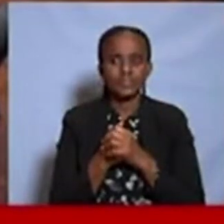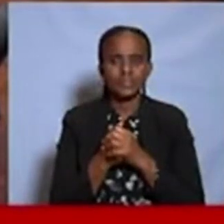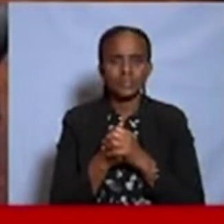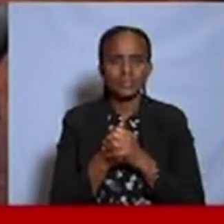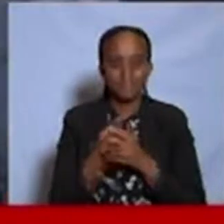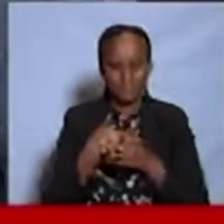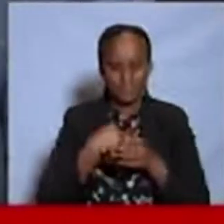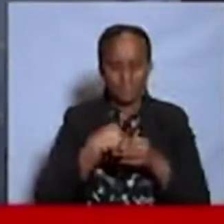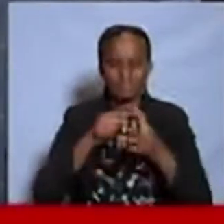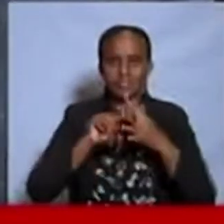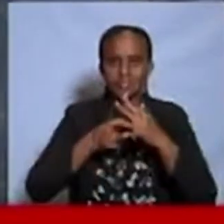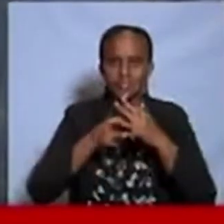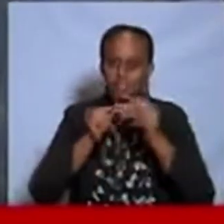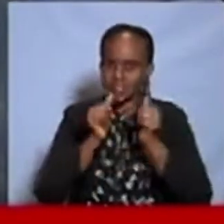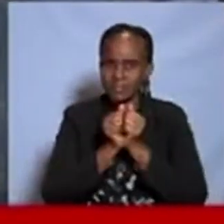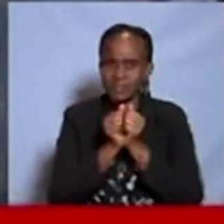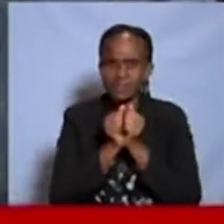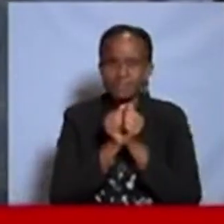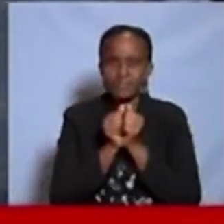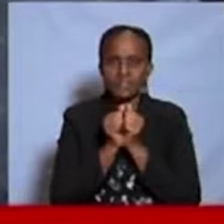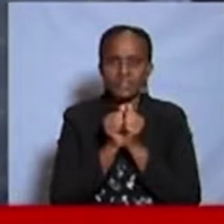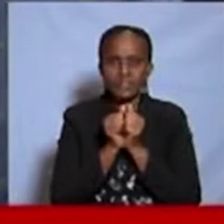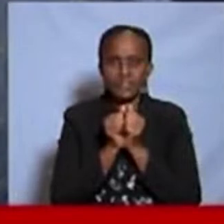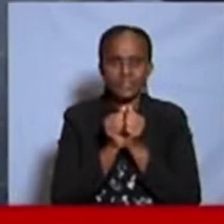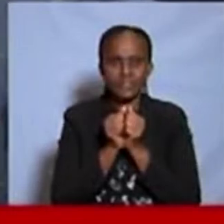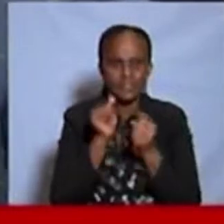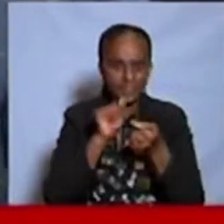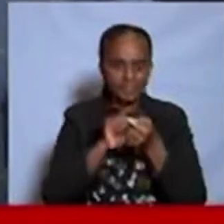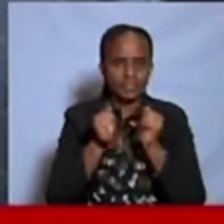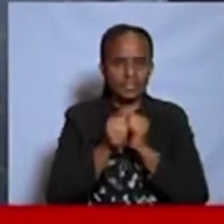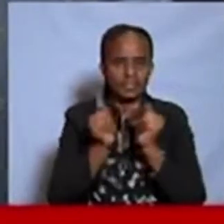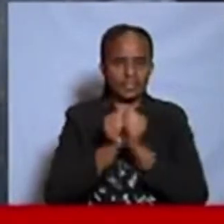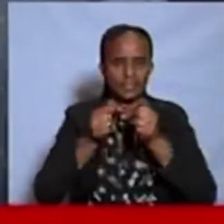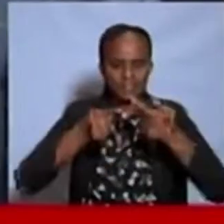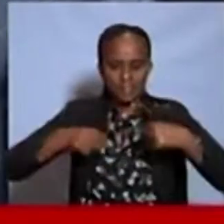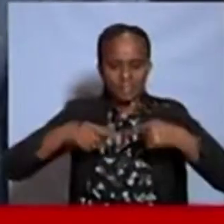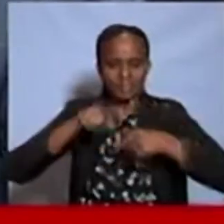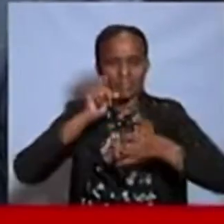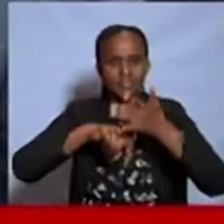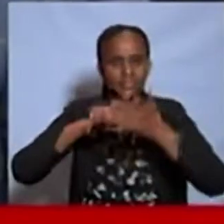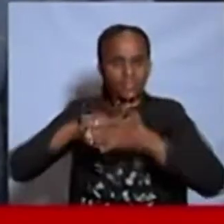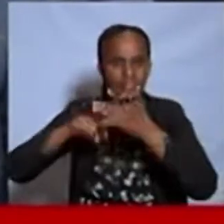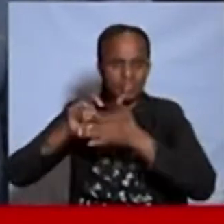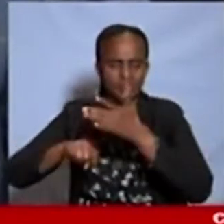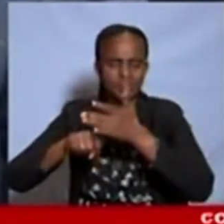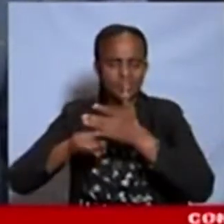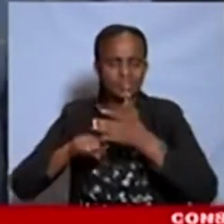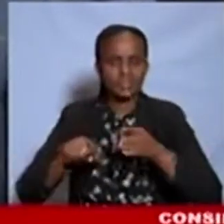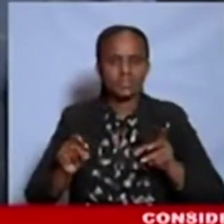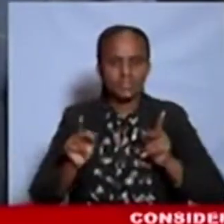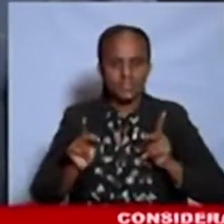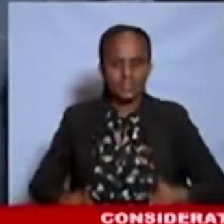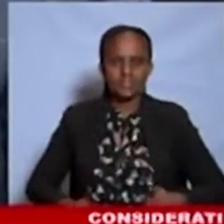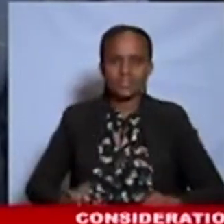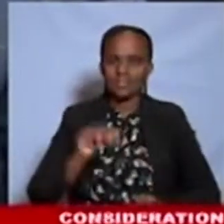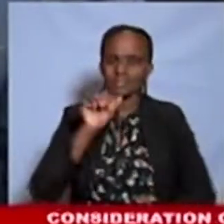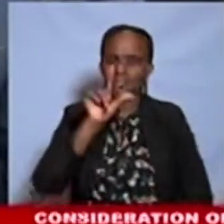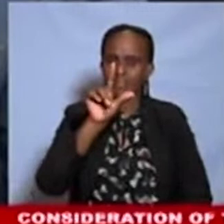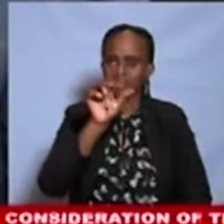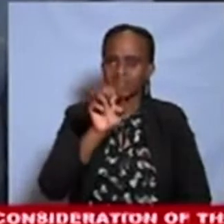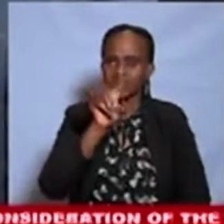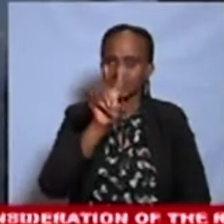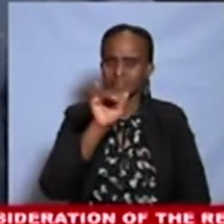I'll start with the query on local taxes. Local taxes is mainly personal levy and property